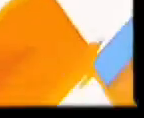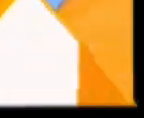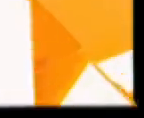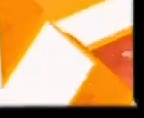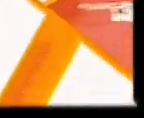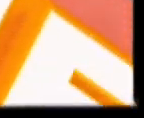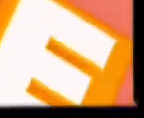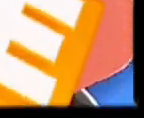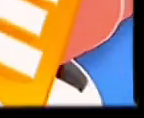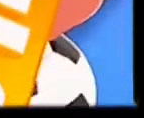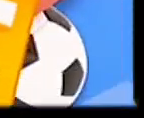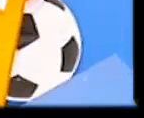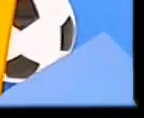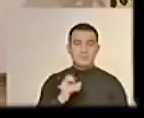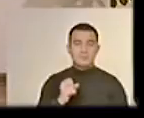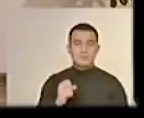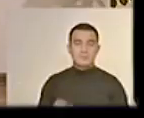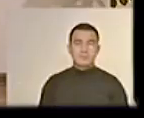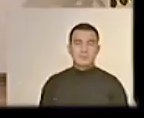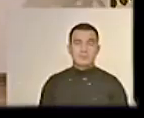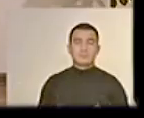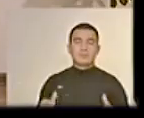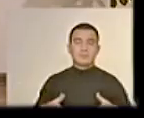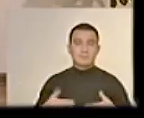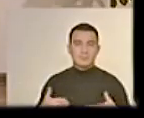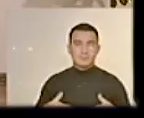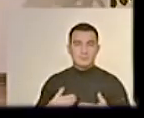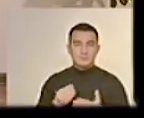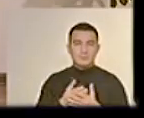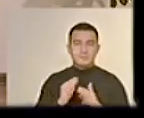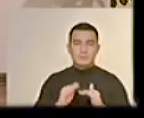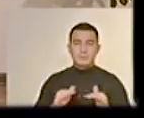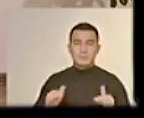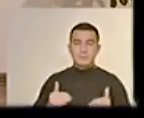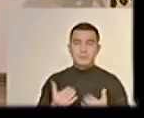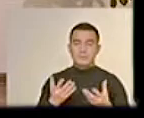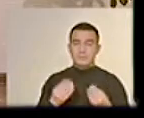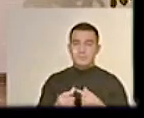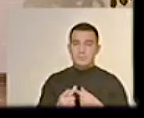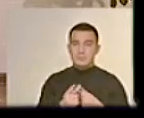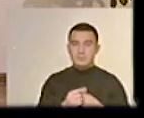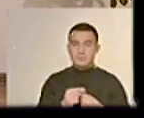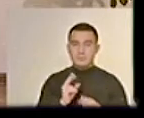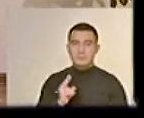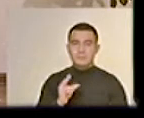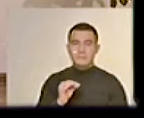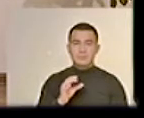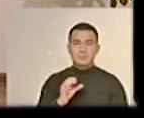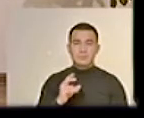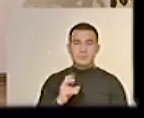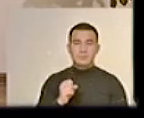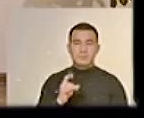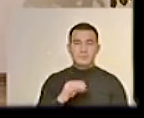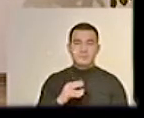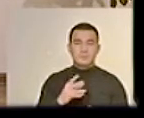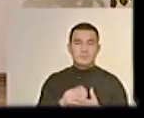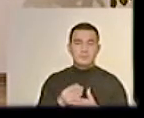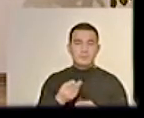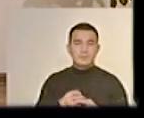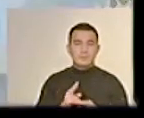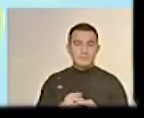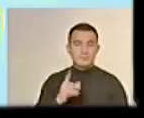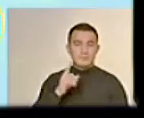Assalomu alaykum aziz o'quvchilar. Bugun sizlar bilan kislorod mavzusidagi bilimlarimizni